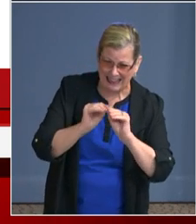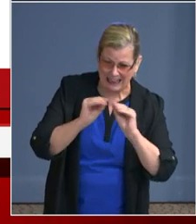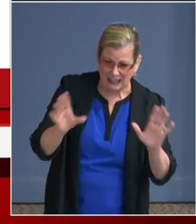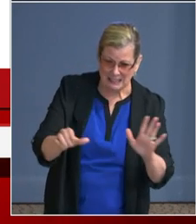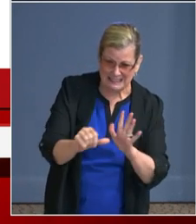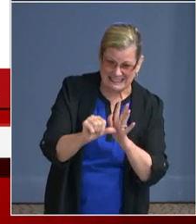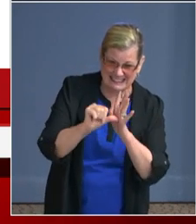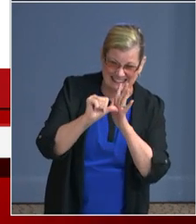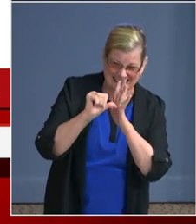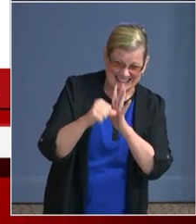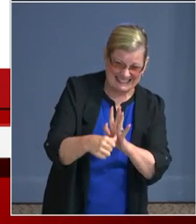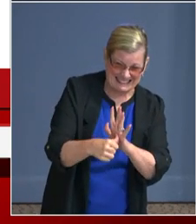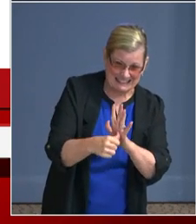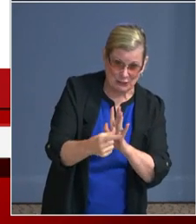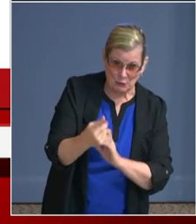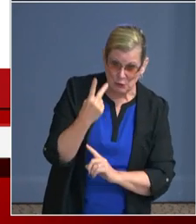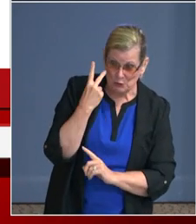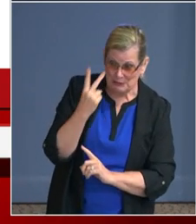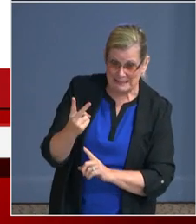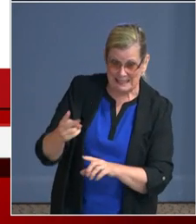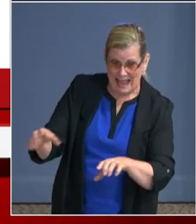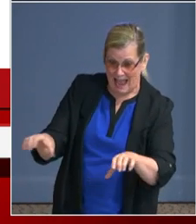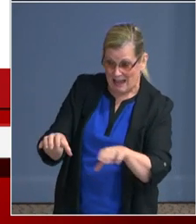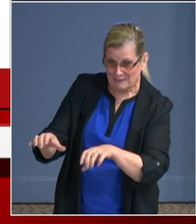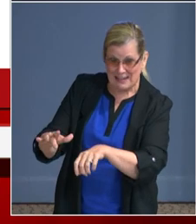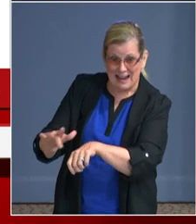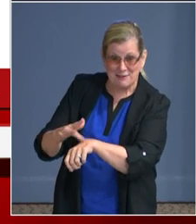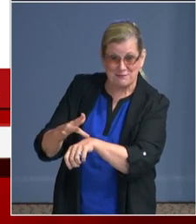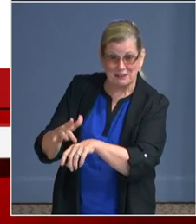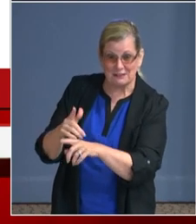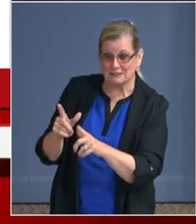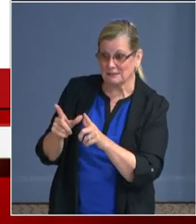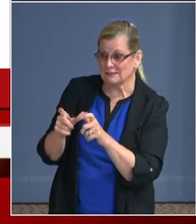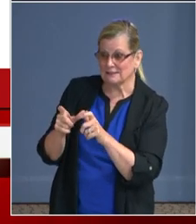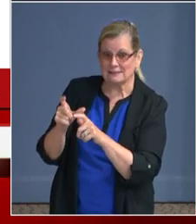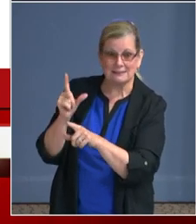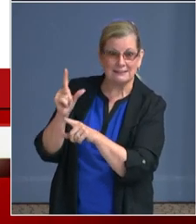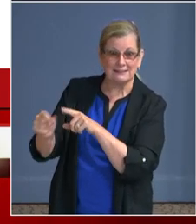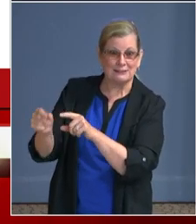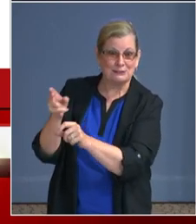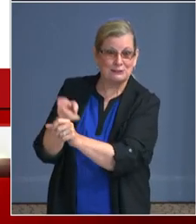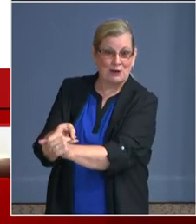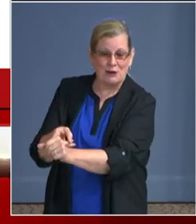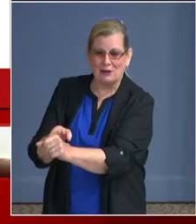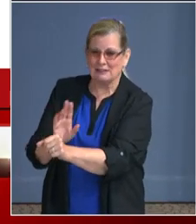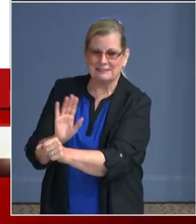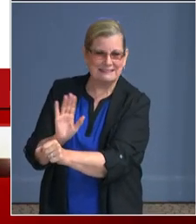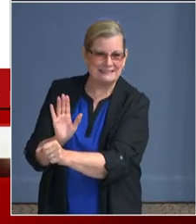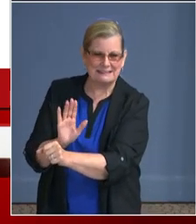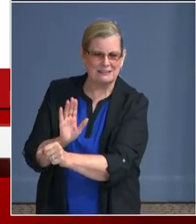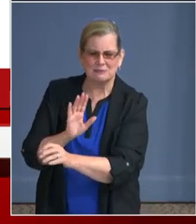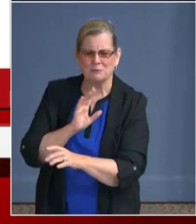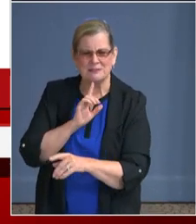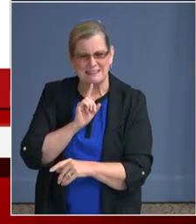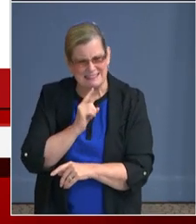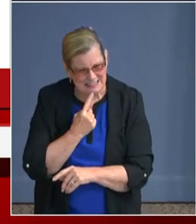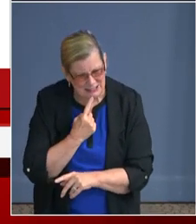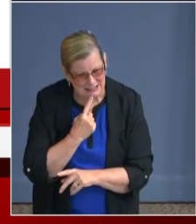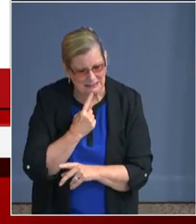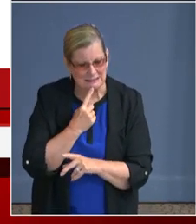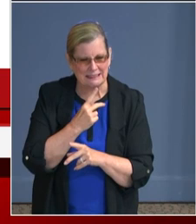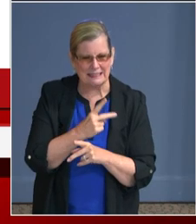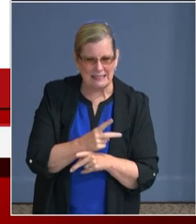because activities are available does not mean that you should participate in them. People should be extremely judicious in choosing